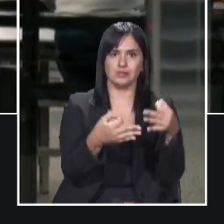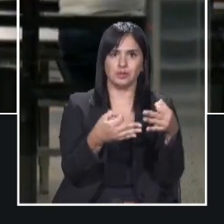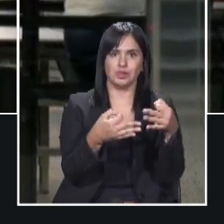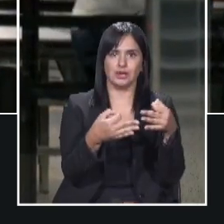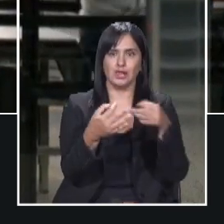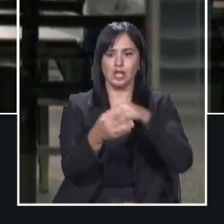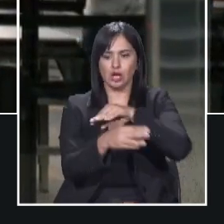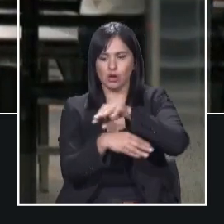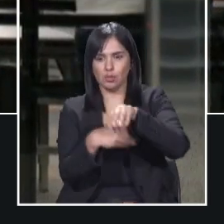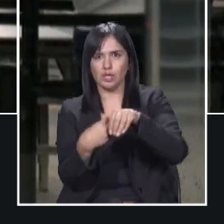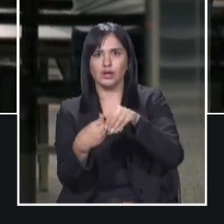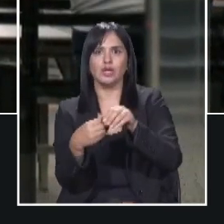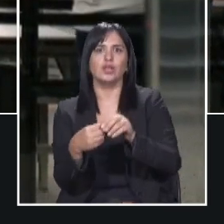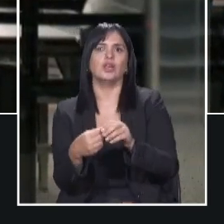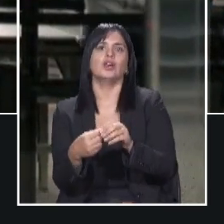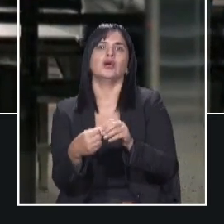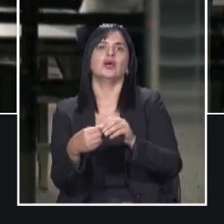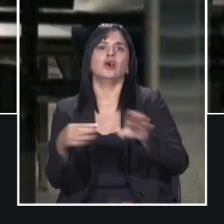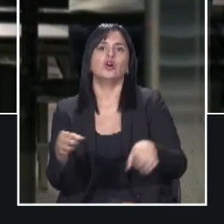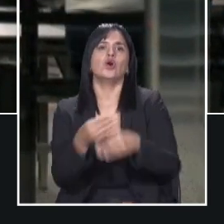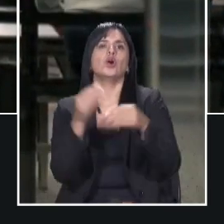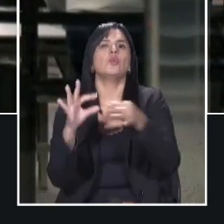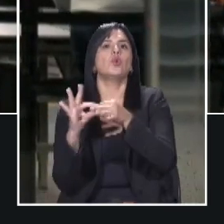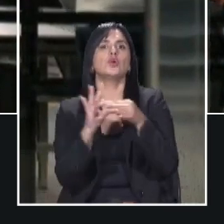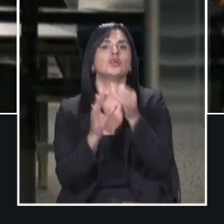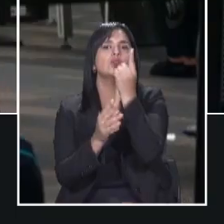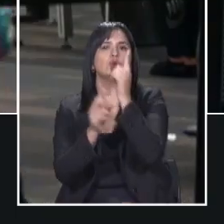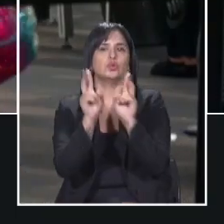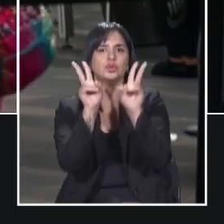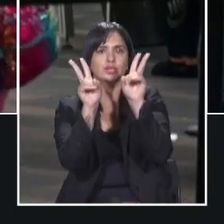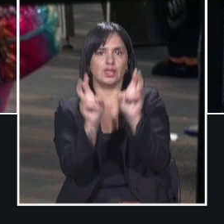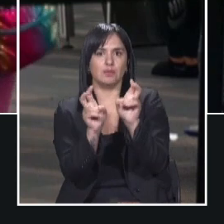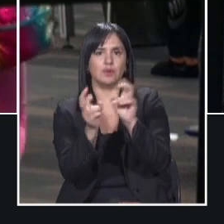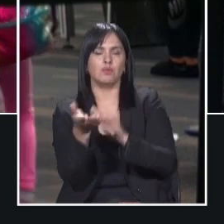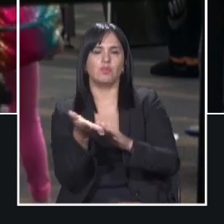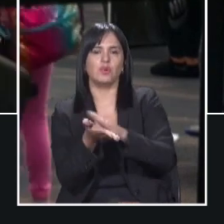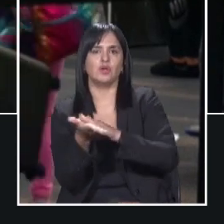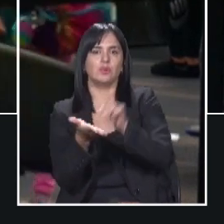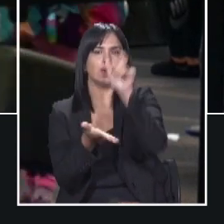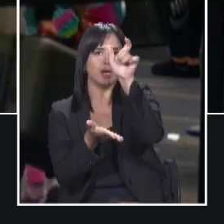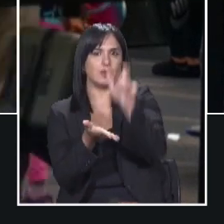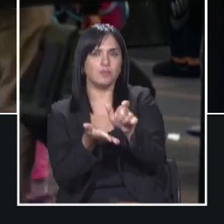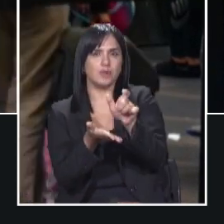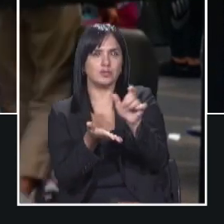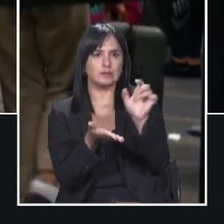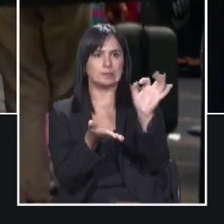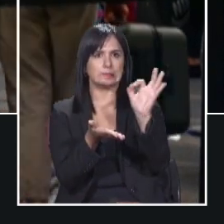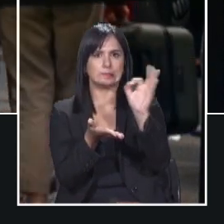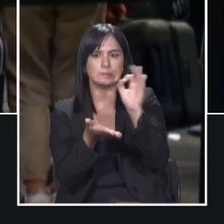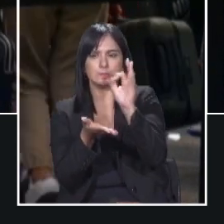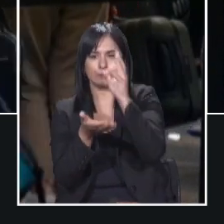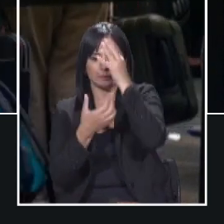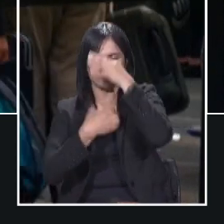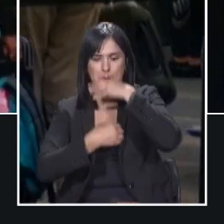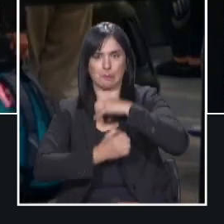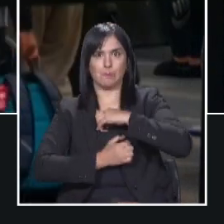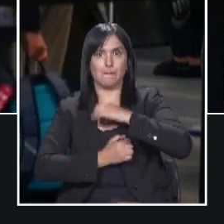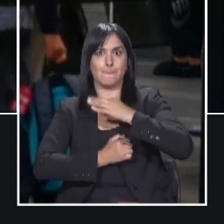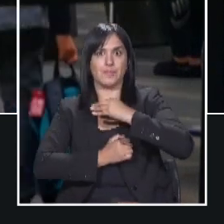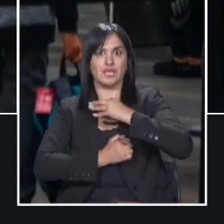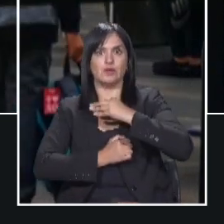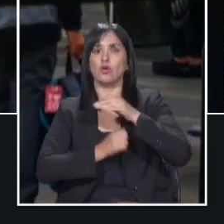issue. So a person that is carrying the virus is as dangerous as a person that is